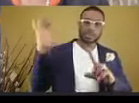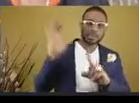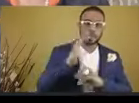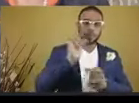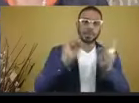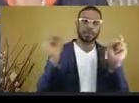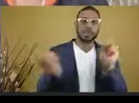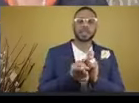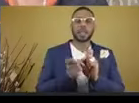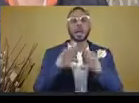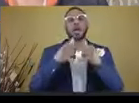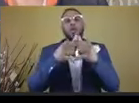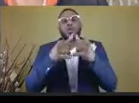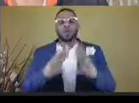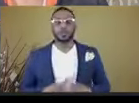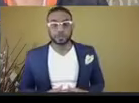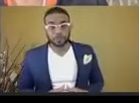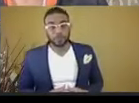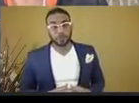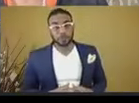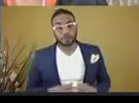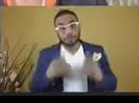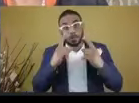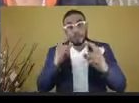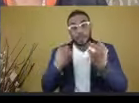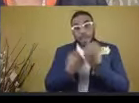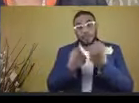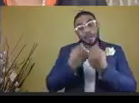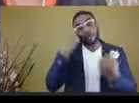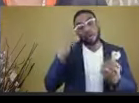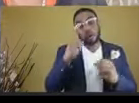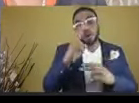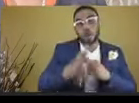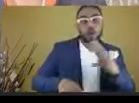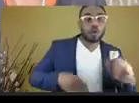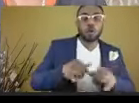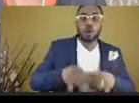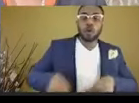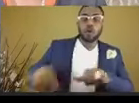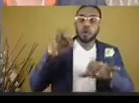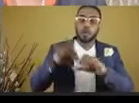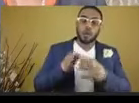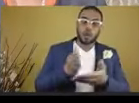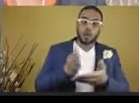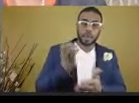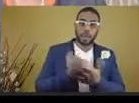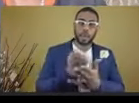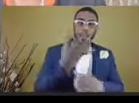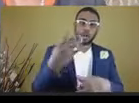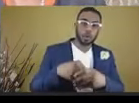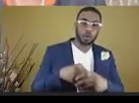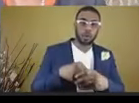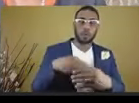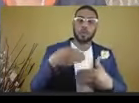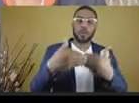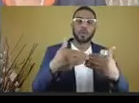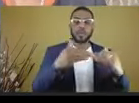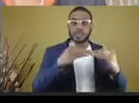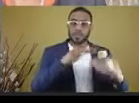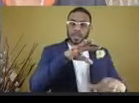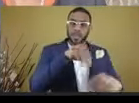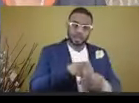Change awardee, an accomplished advocate of universal voting rights, economic inclusion, and progressive civic engagement. She